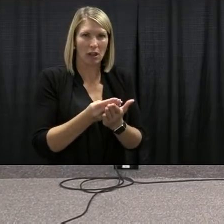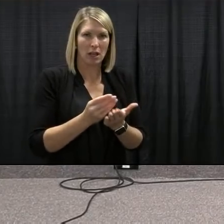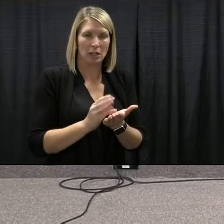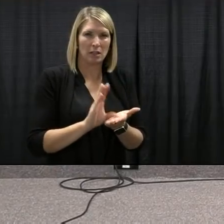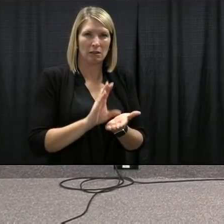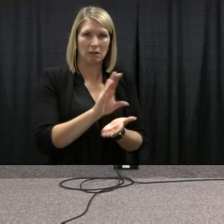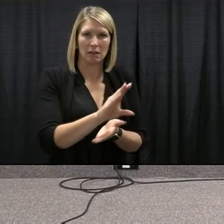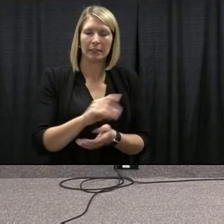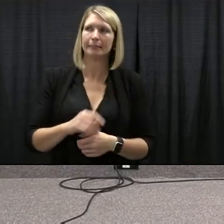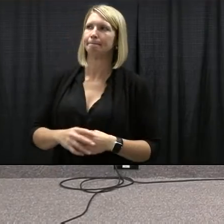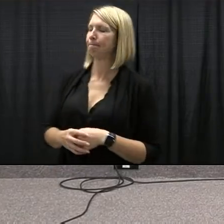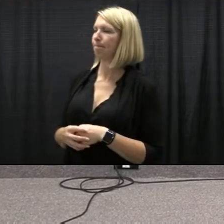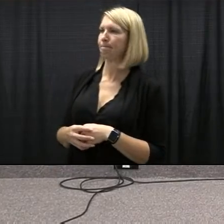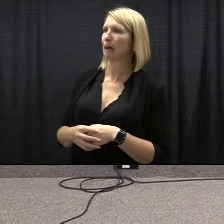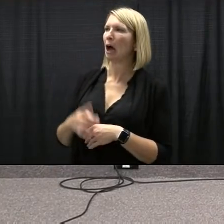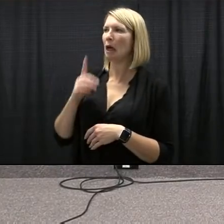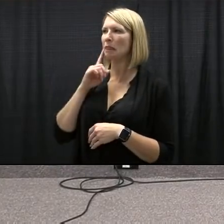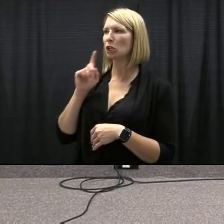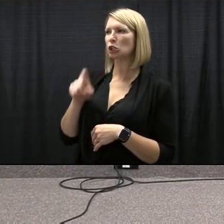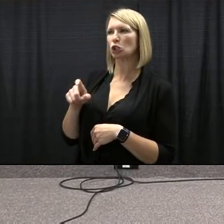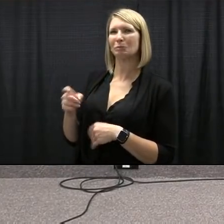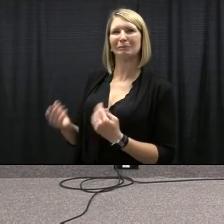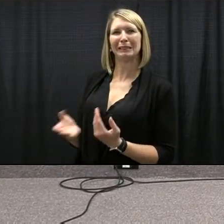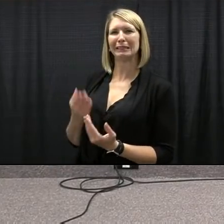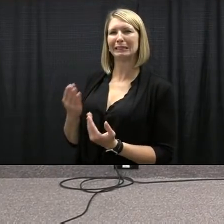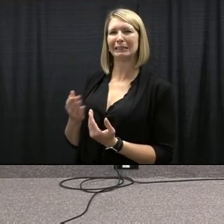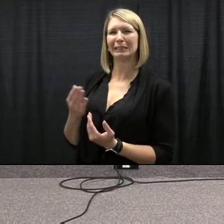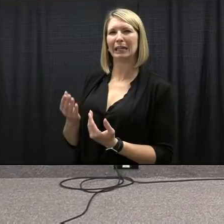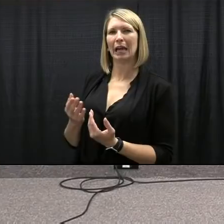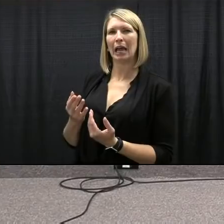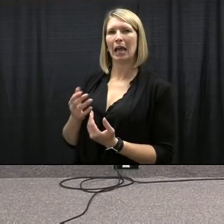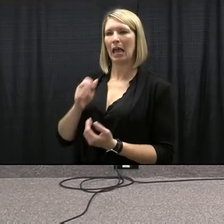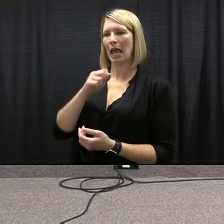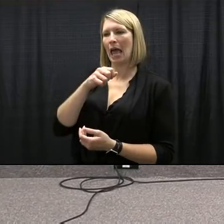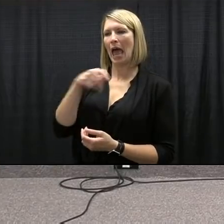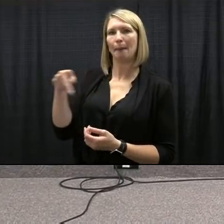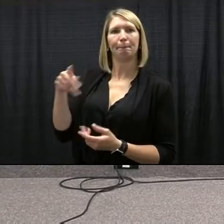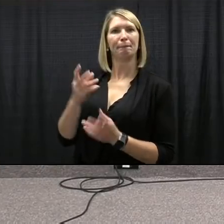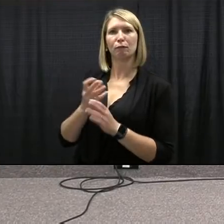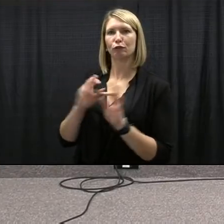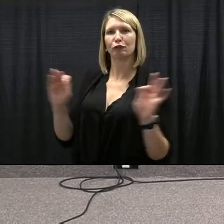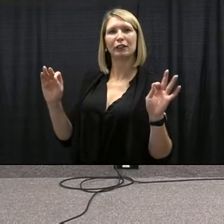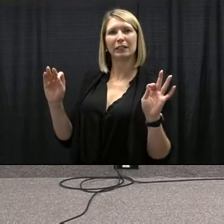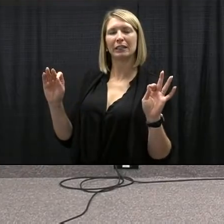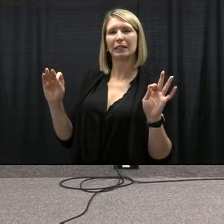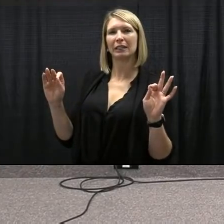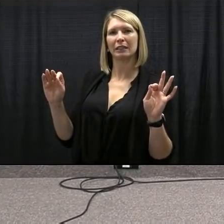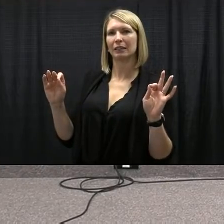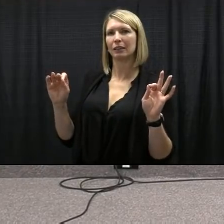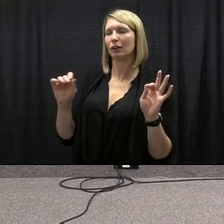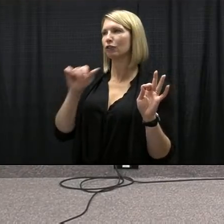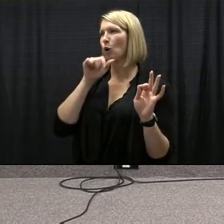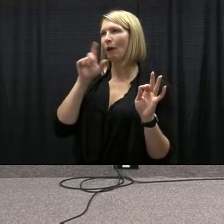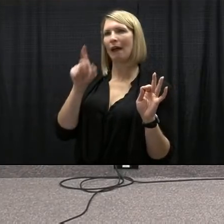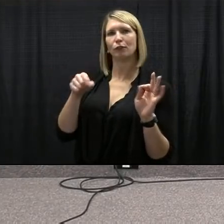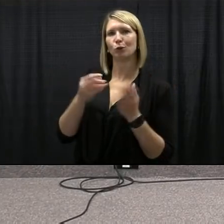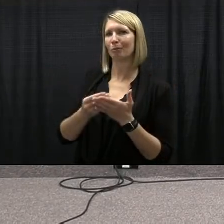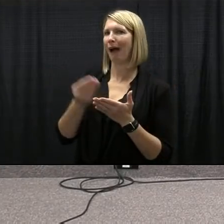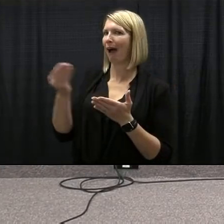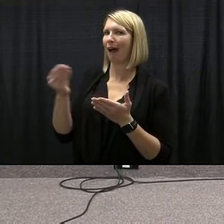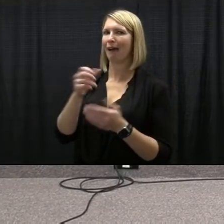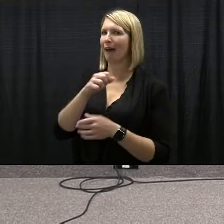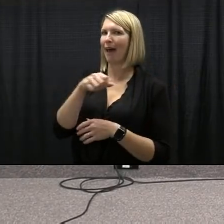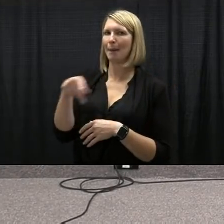because there's just an app. The app is free, by the way. There's no hardware that needs to be installed. And if there